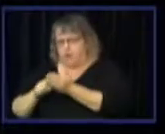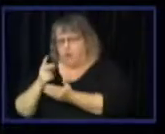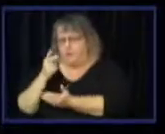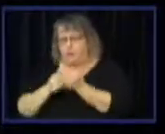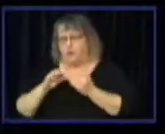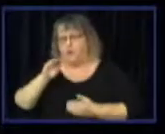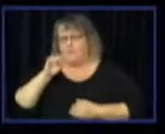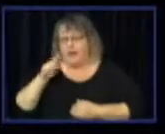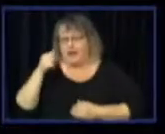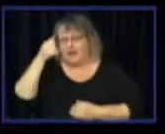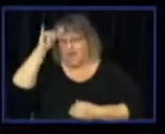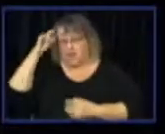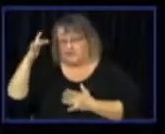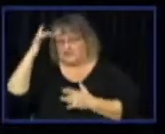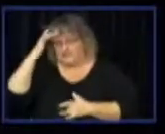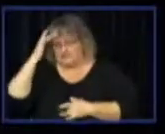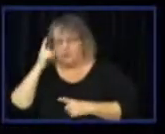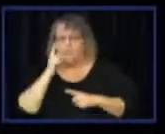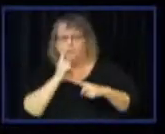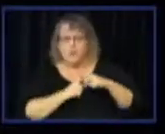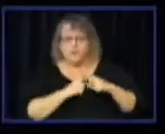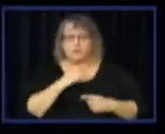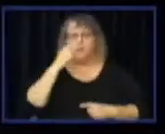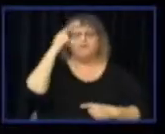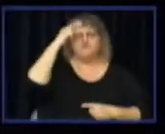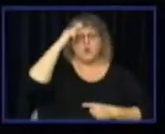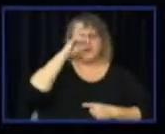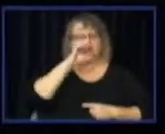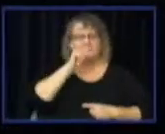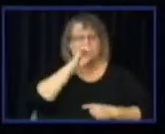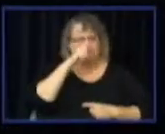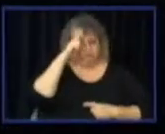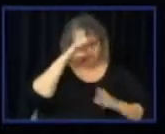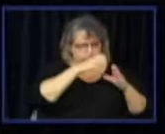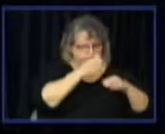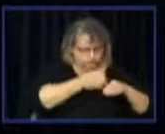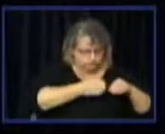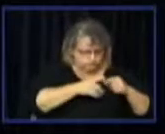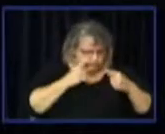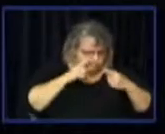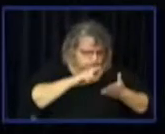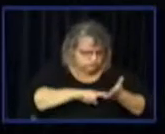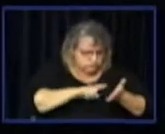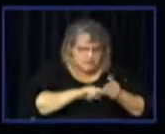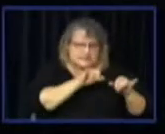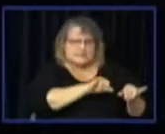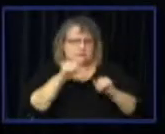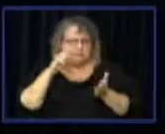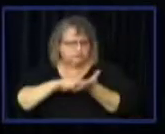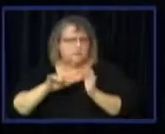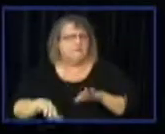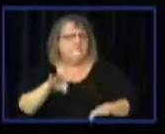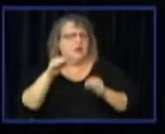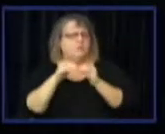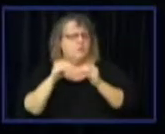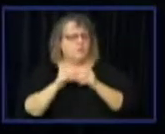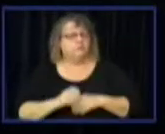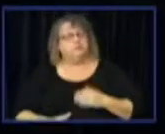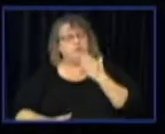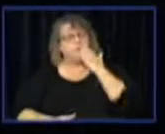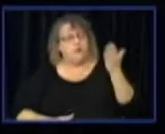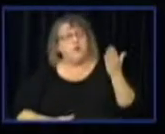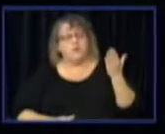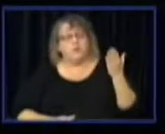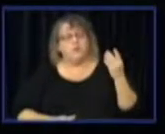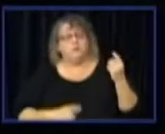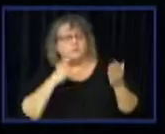we might be able to help both of these problems in the future. Well, it's clear that there's a lot we don't know yet. Well, thank you for that, Dr. Sloan,